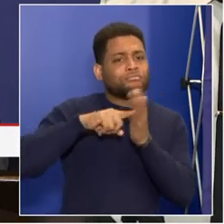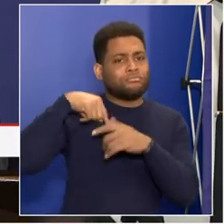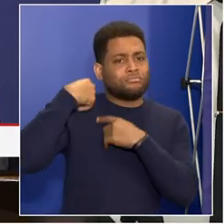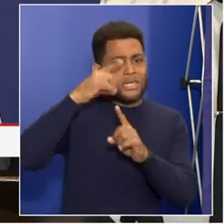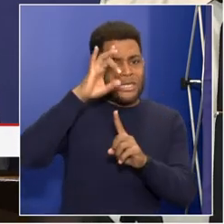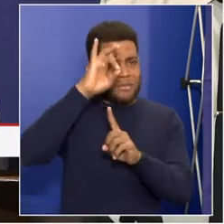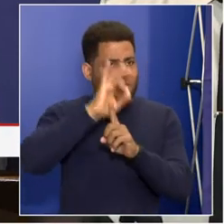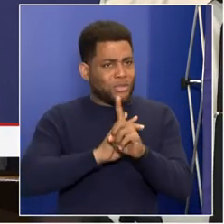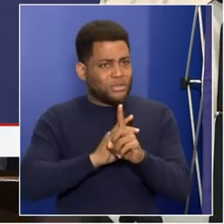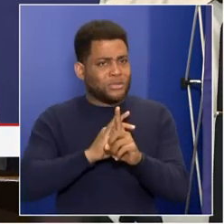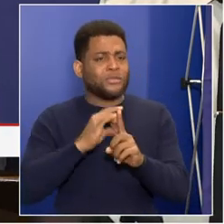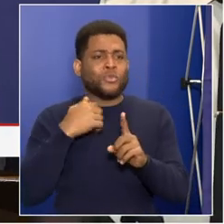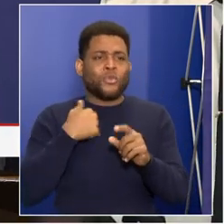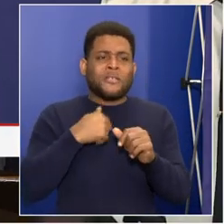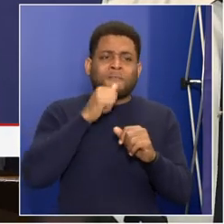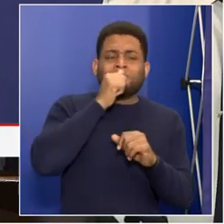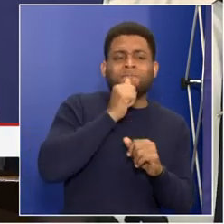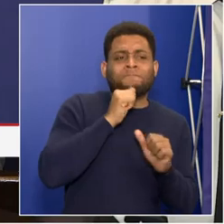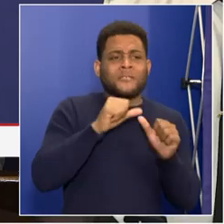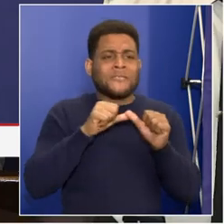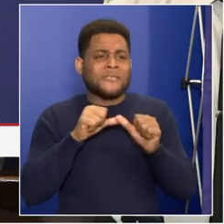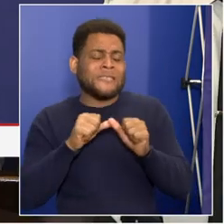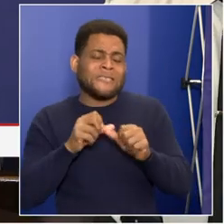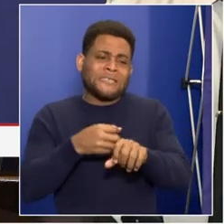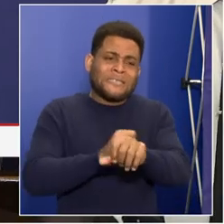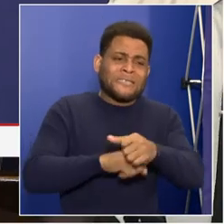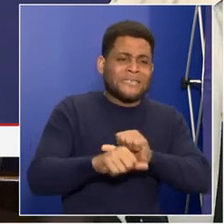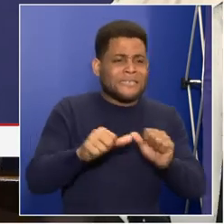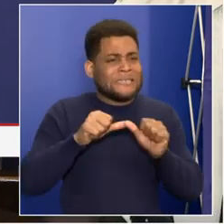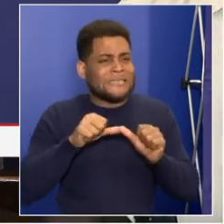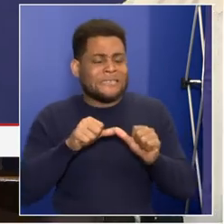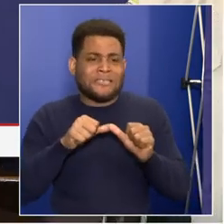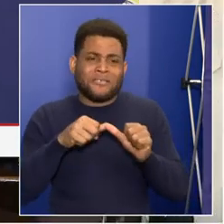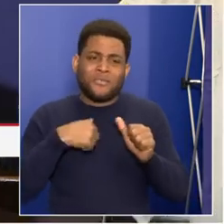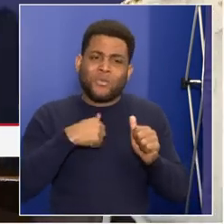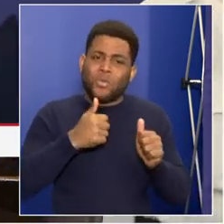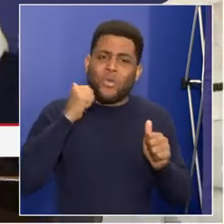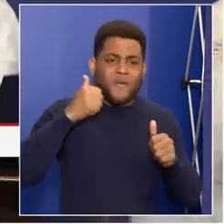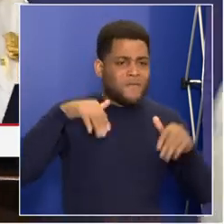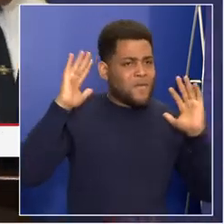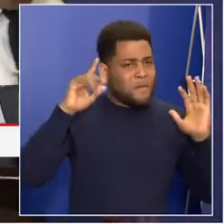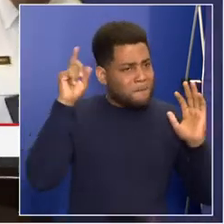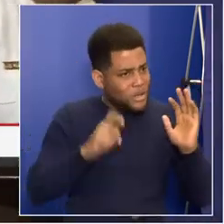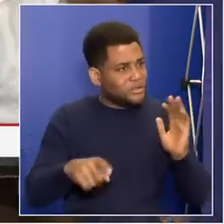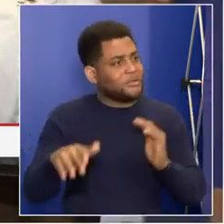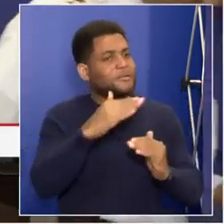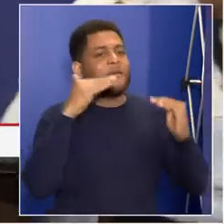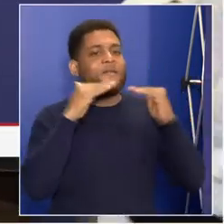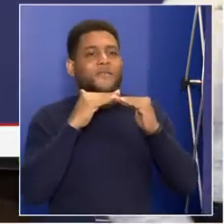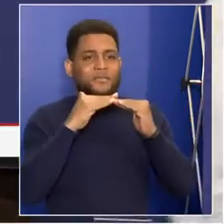investigative tools and everything that we need to bring these folks to justice. Okay? Thank you.